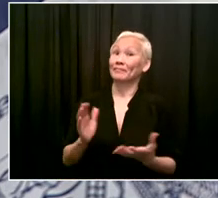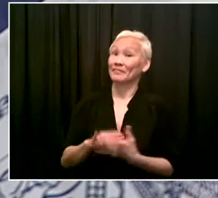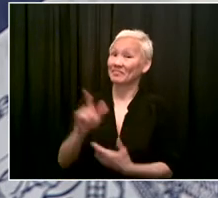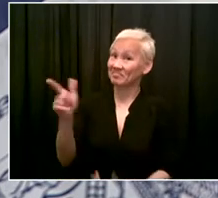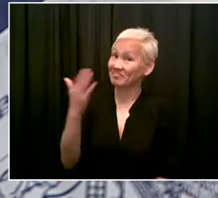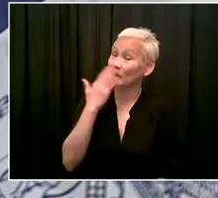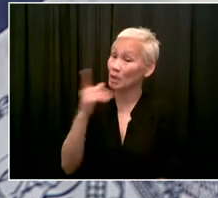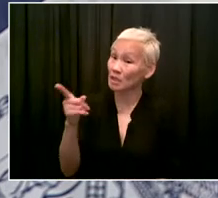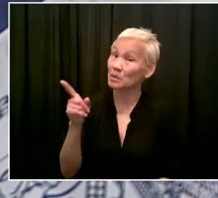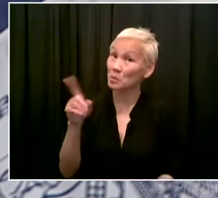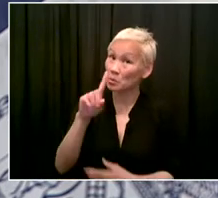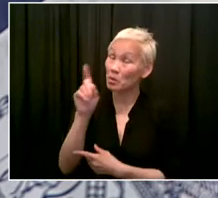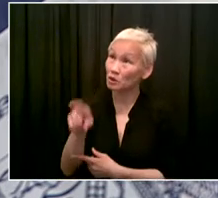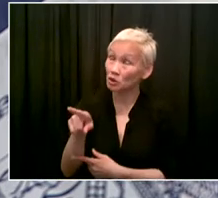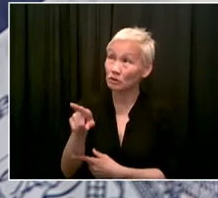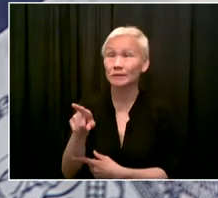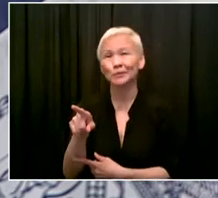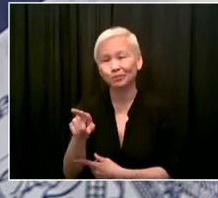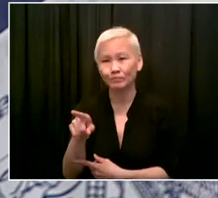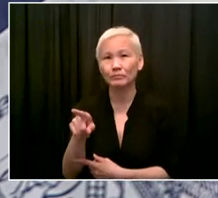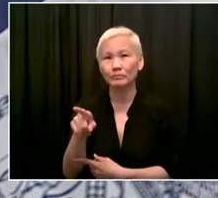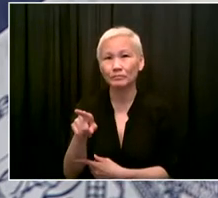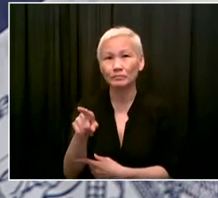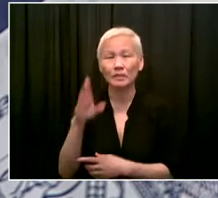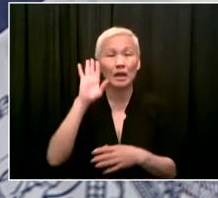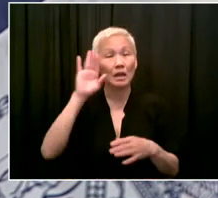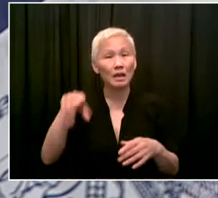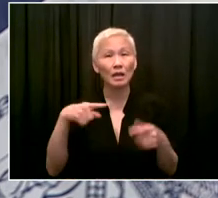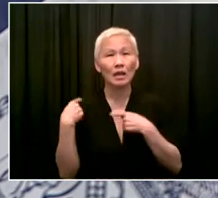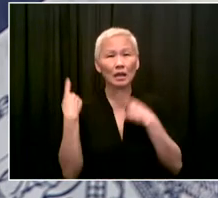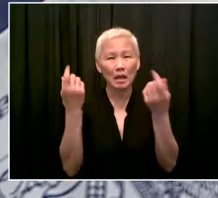amount of misunderstanding, honestly.